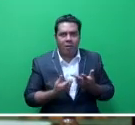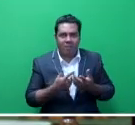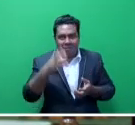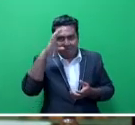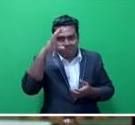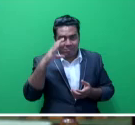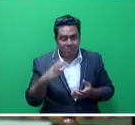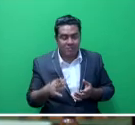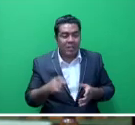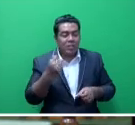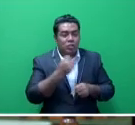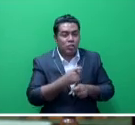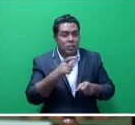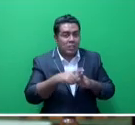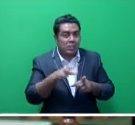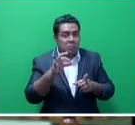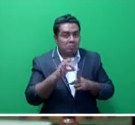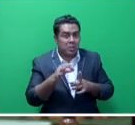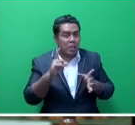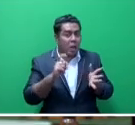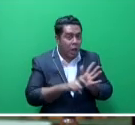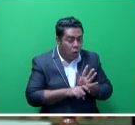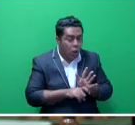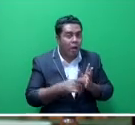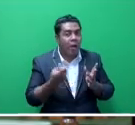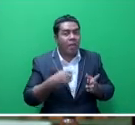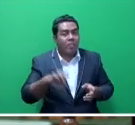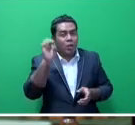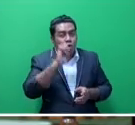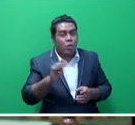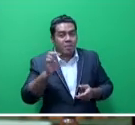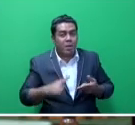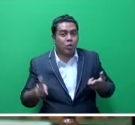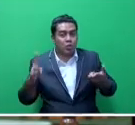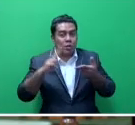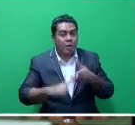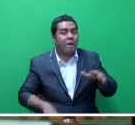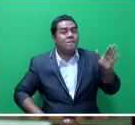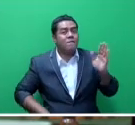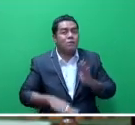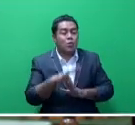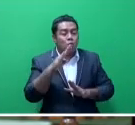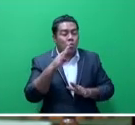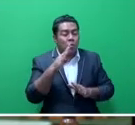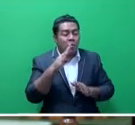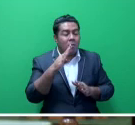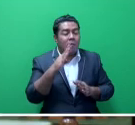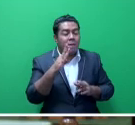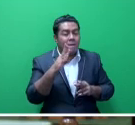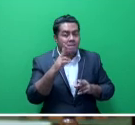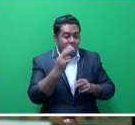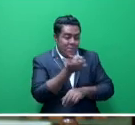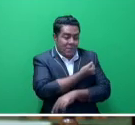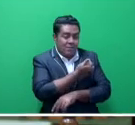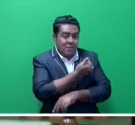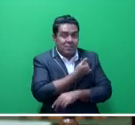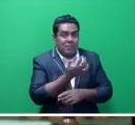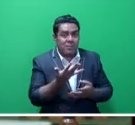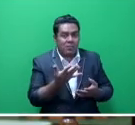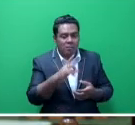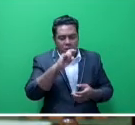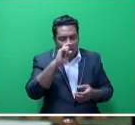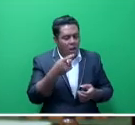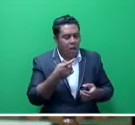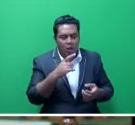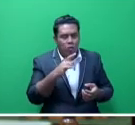Regulation, GDPR, of the European Union. That means that fully vaccinated visitors can have a holiday in Fiji without going into